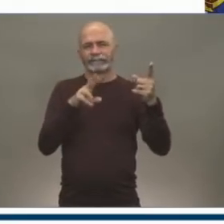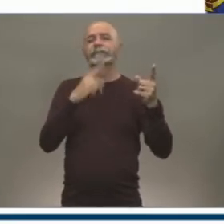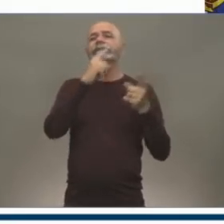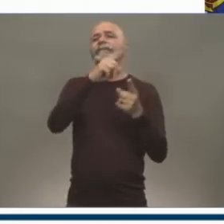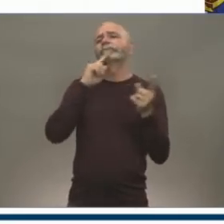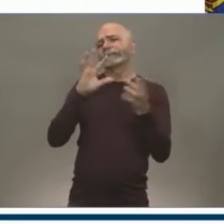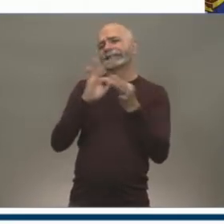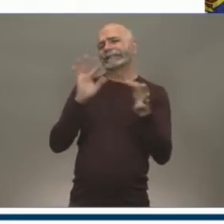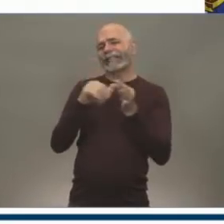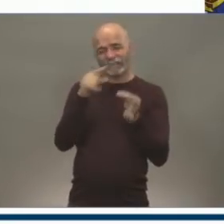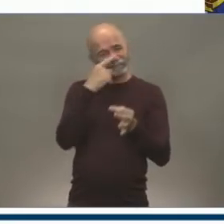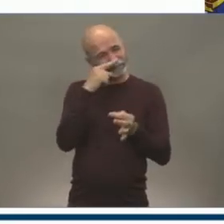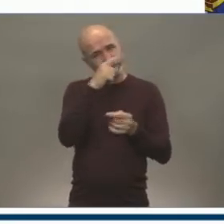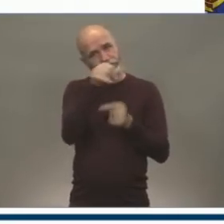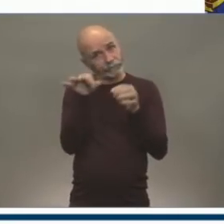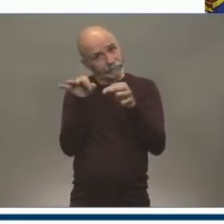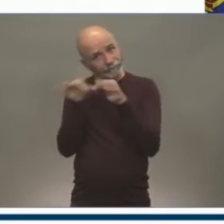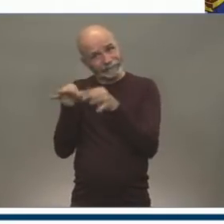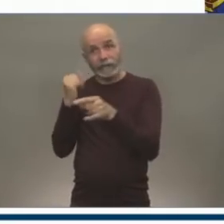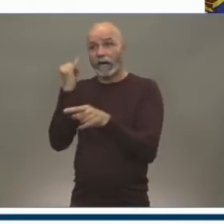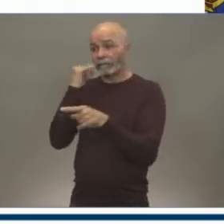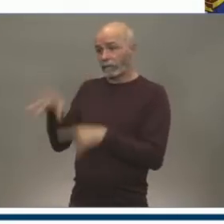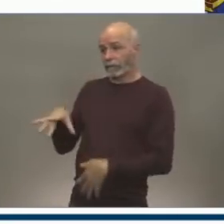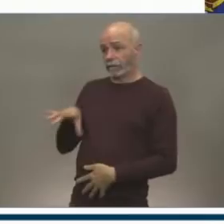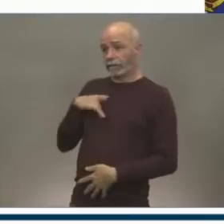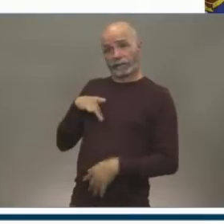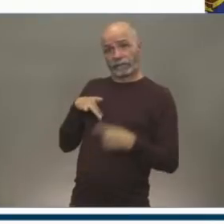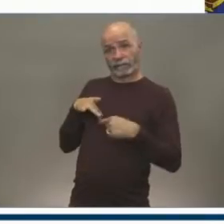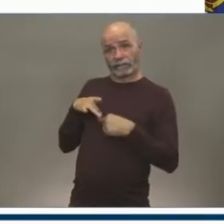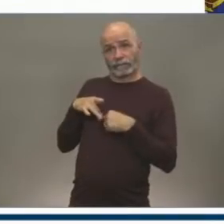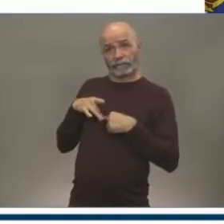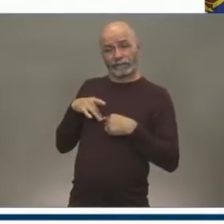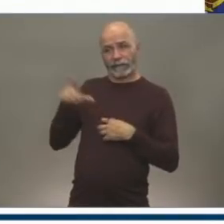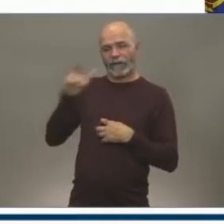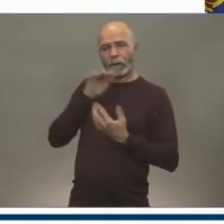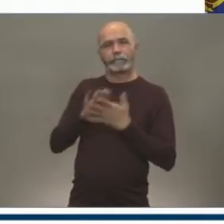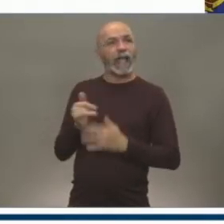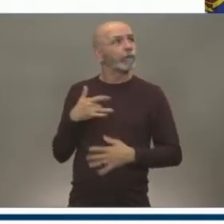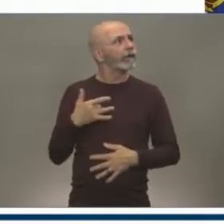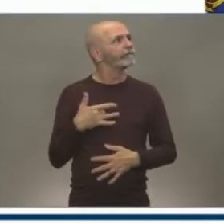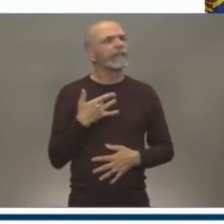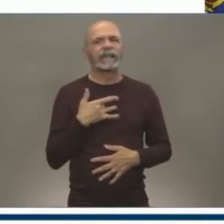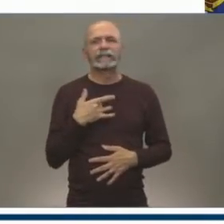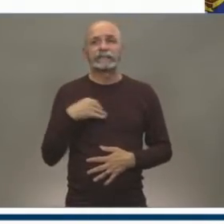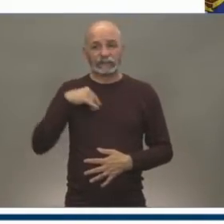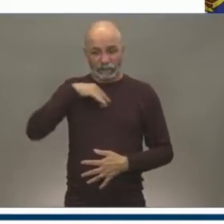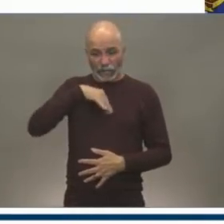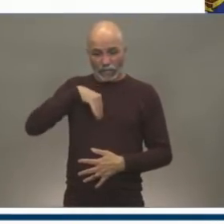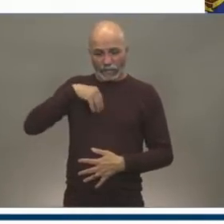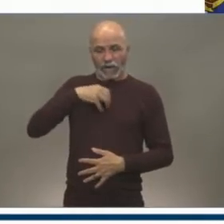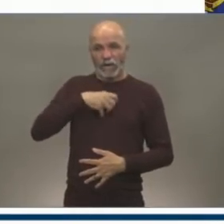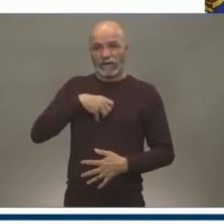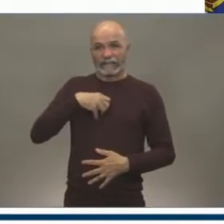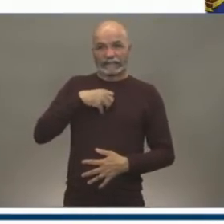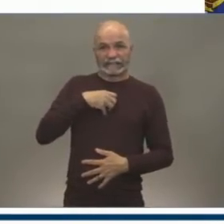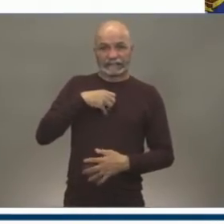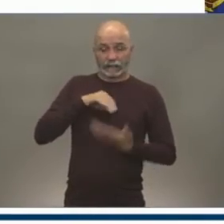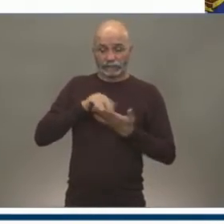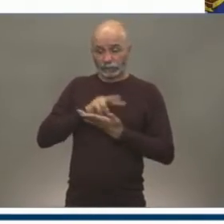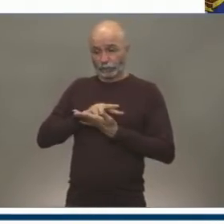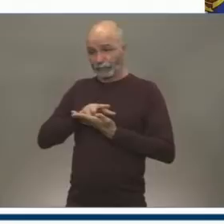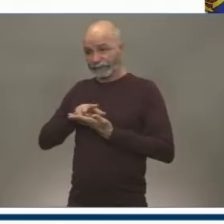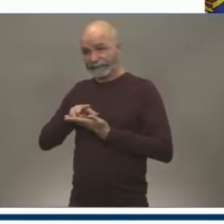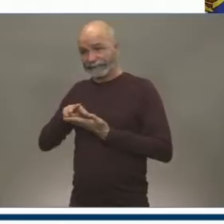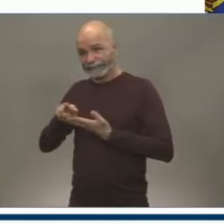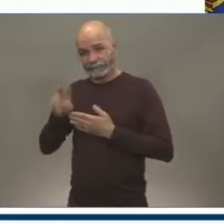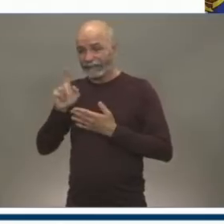the clear after a potential exposure, and if it makes sense to do repeat tests in a 2-week period, the way that university students had